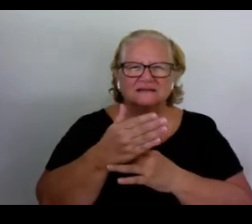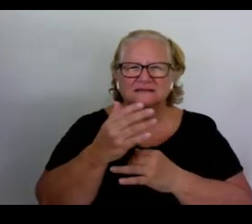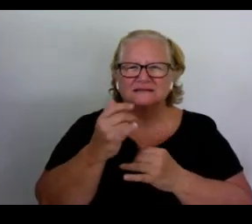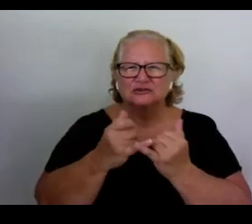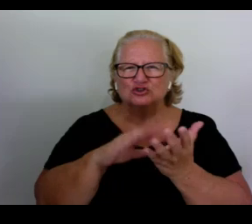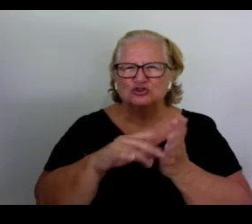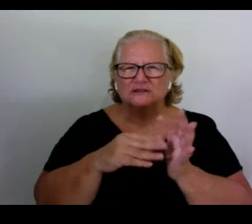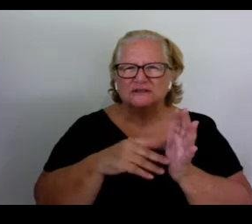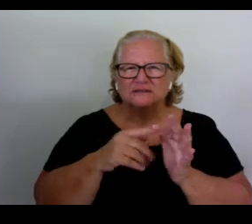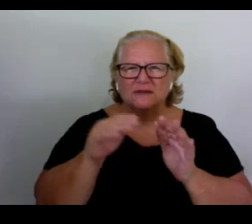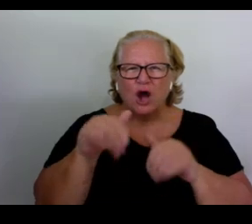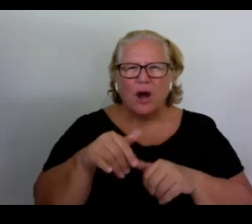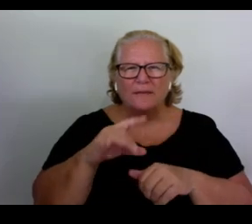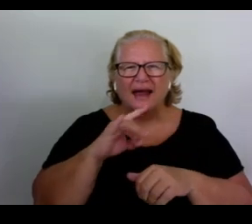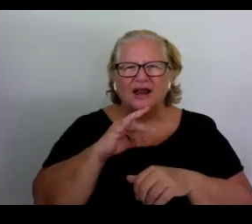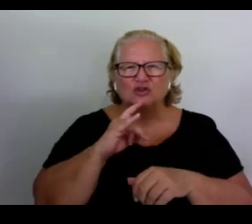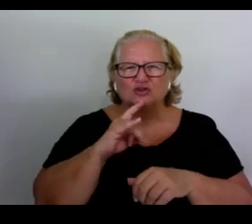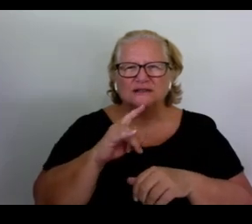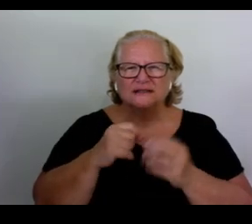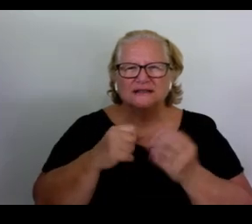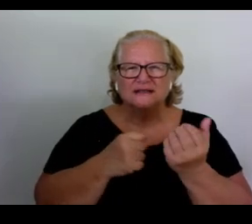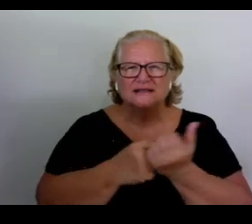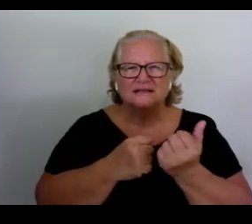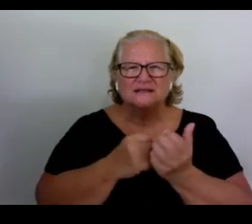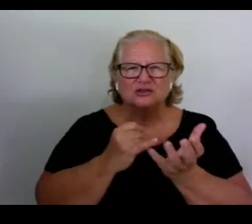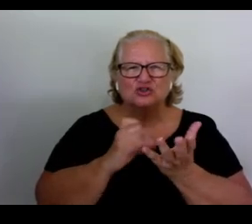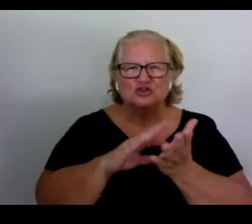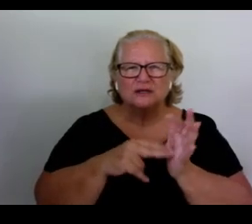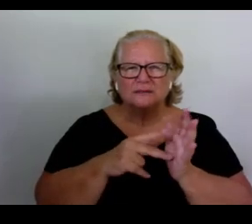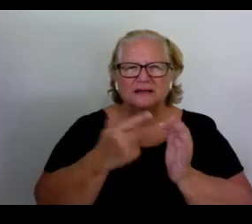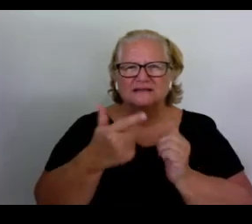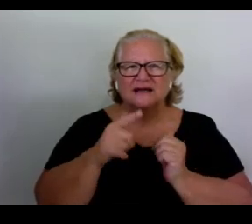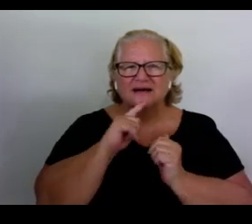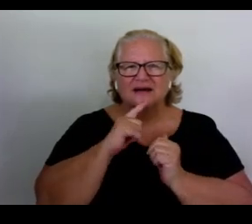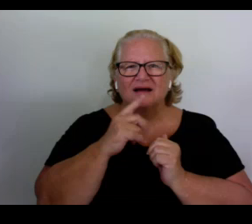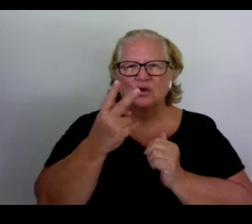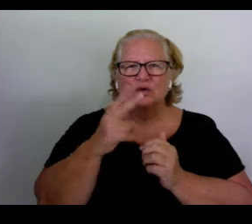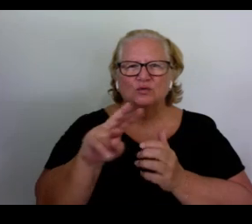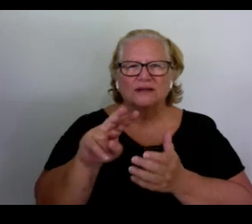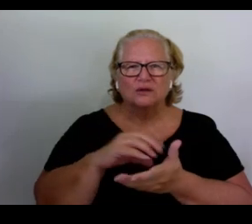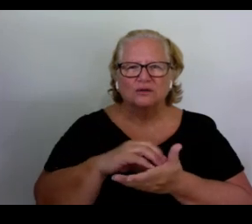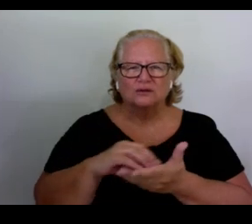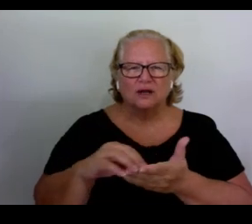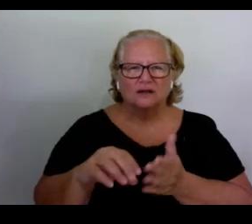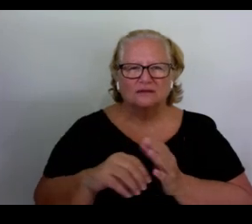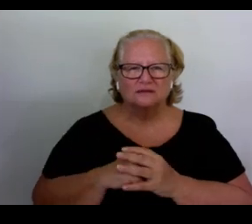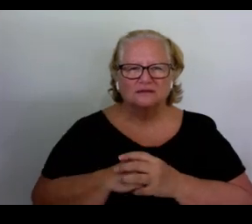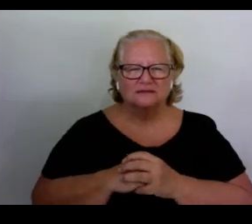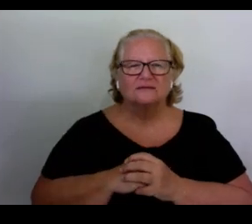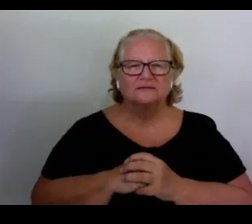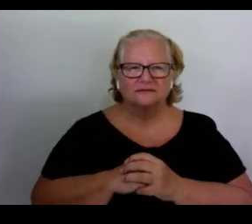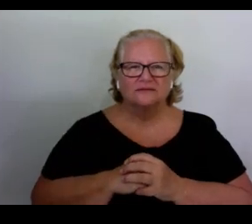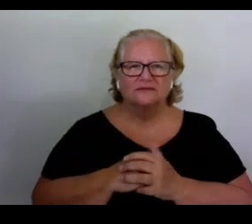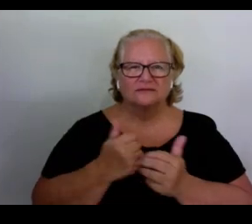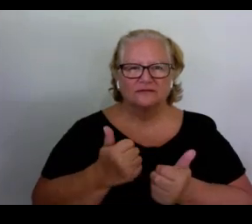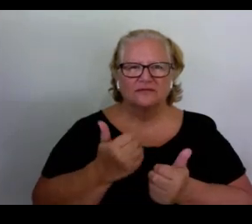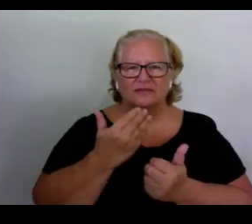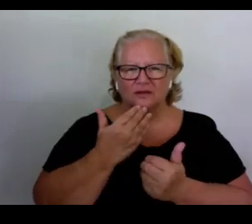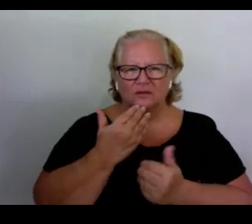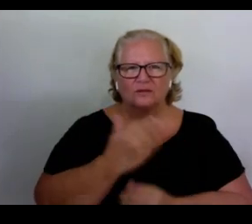Home Energy Assistance Scheme. That's it. $720 every 2 years. Thank you for that. Excellent, thank you. I